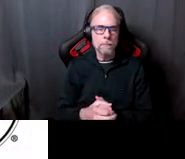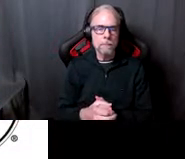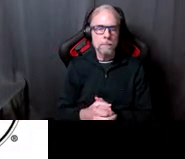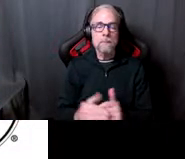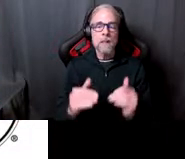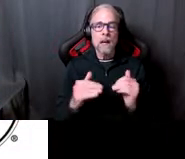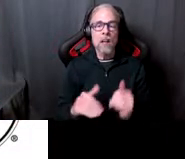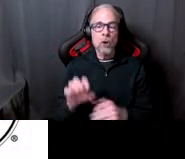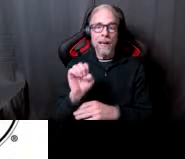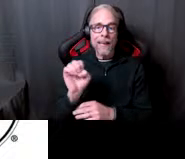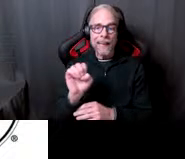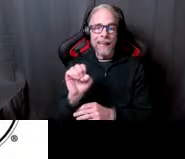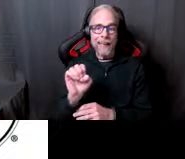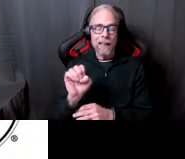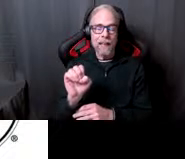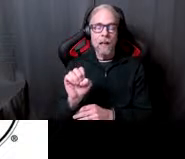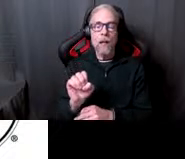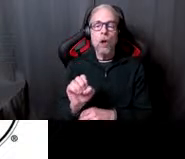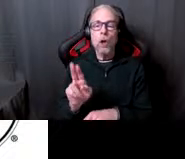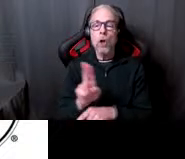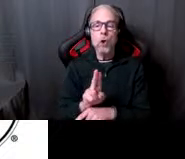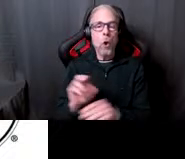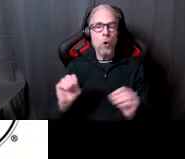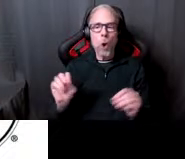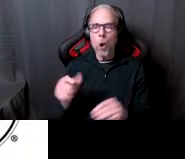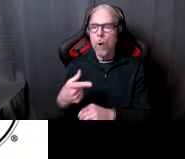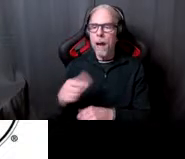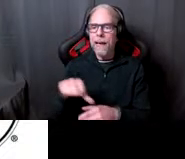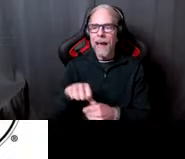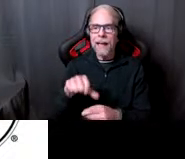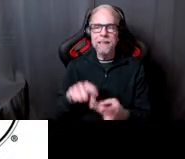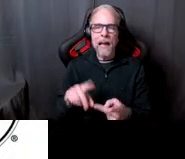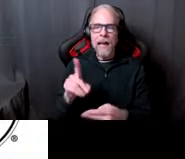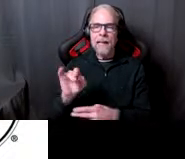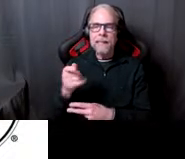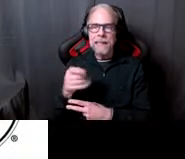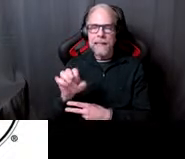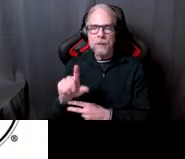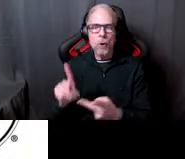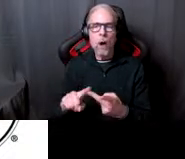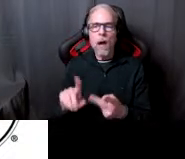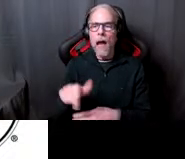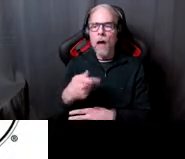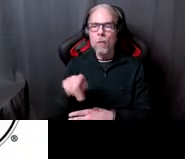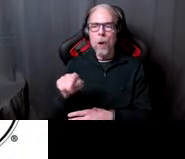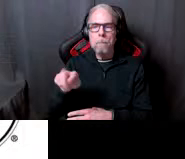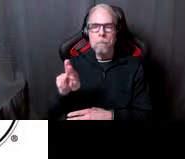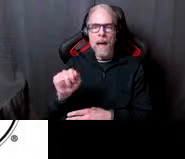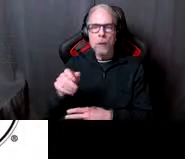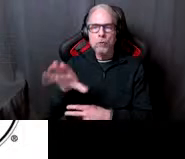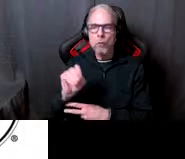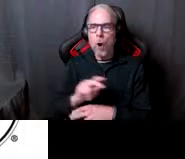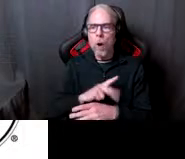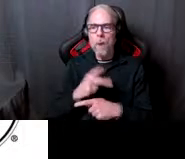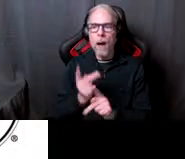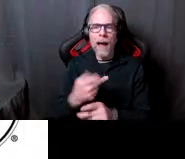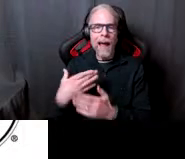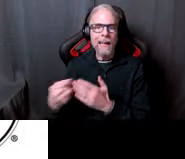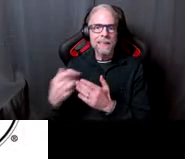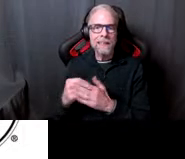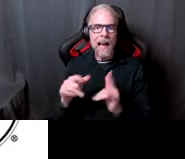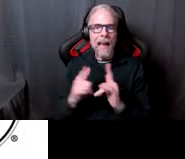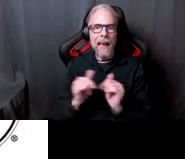Under E, use no gasoline, diesel, or any other petroleum-based products outside of camp